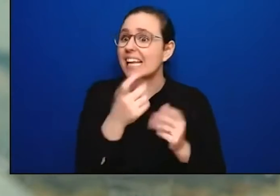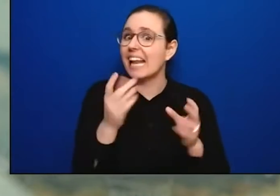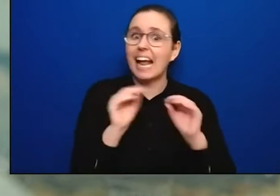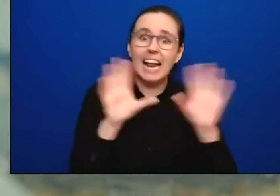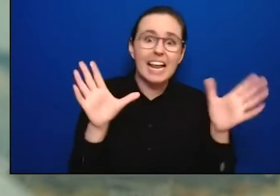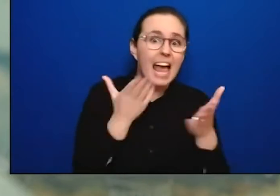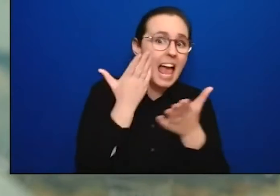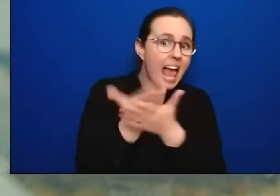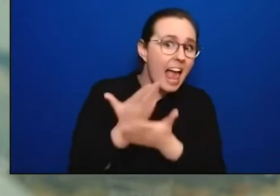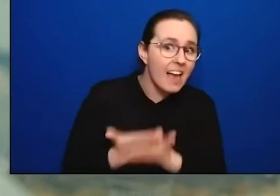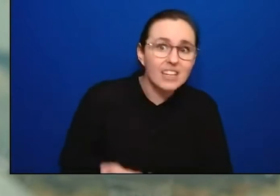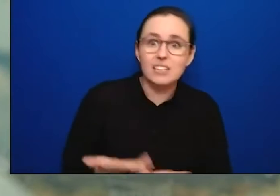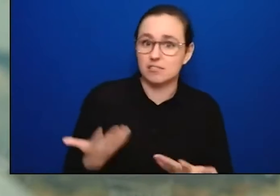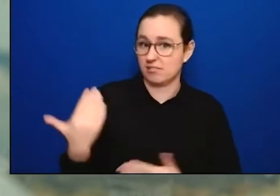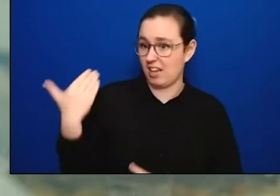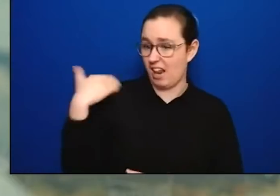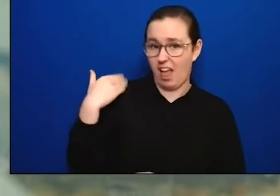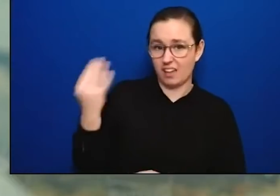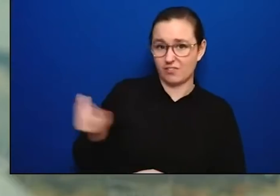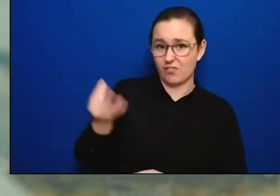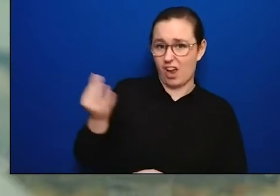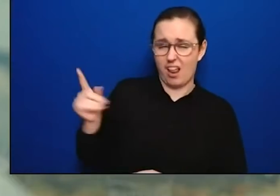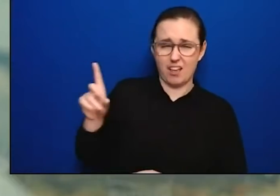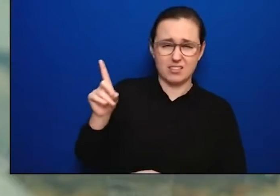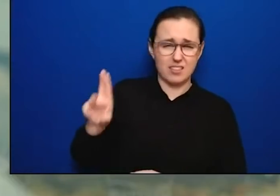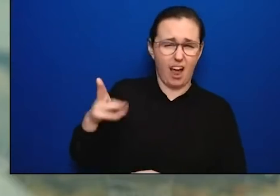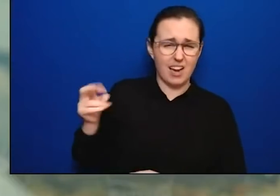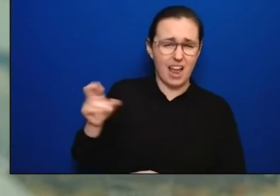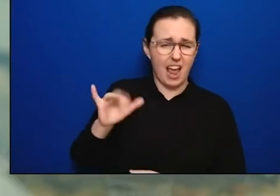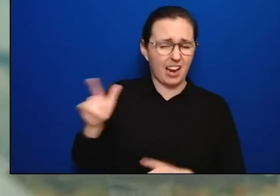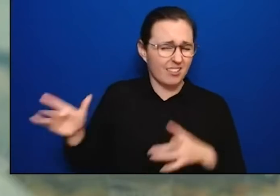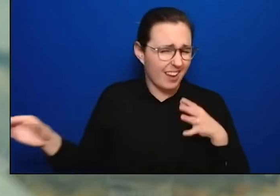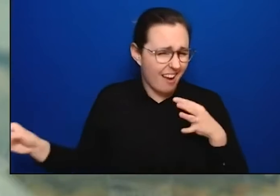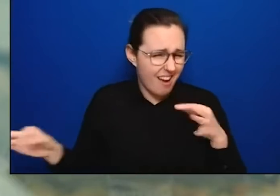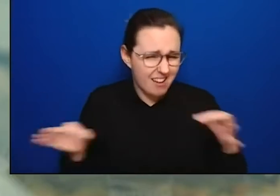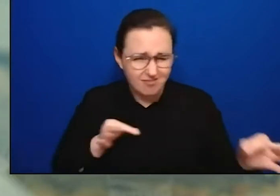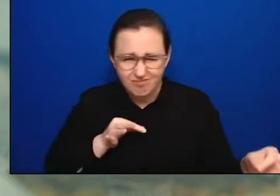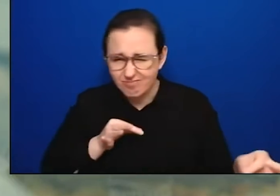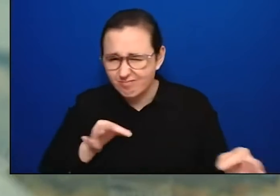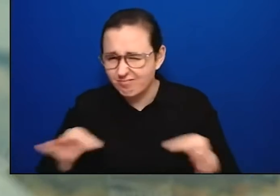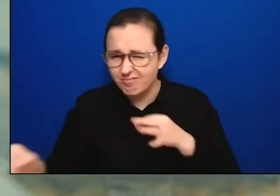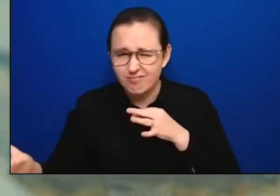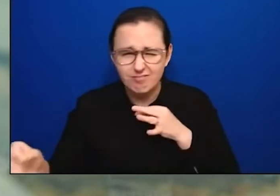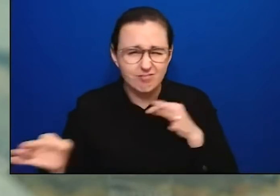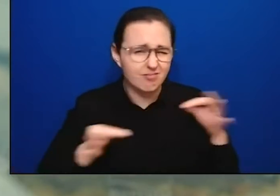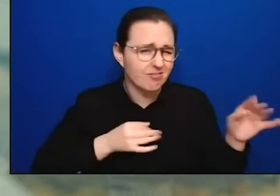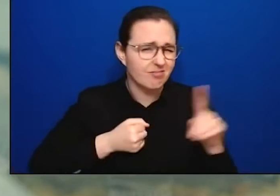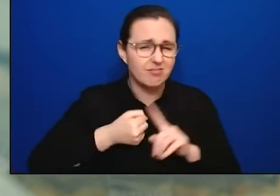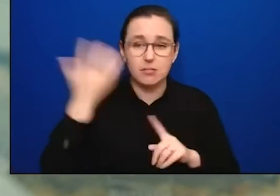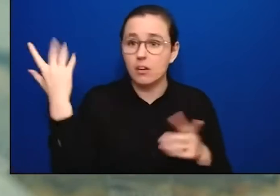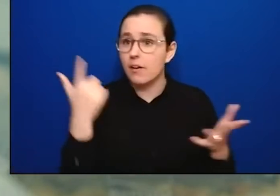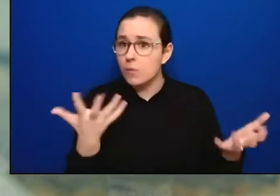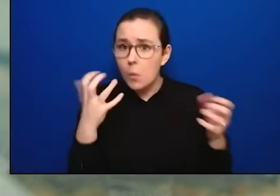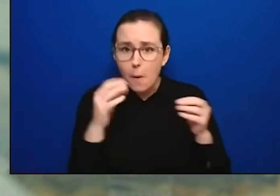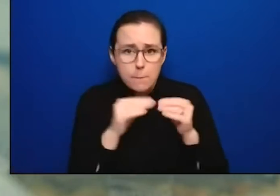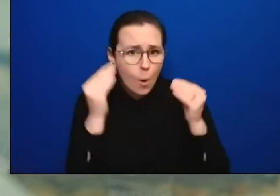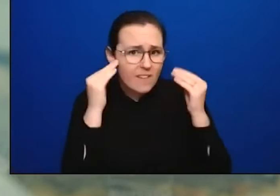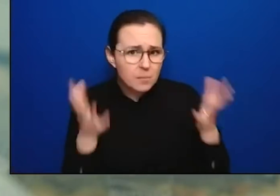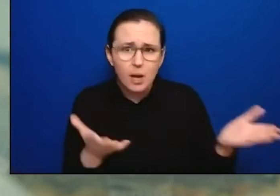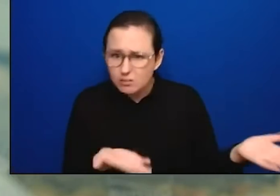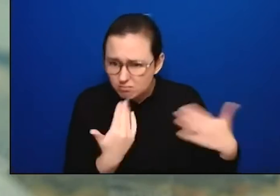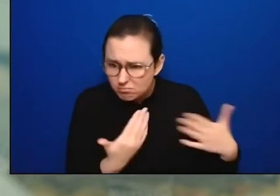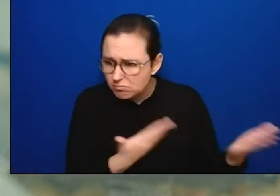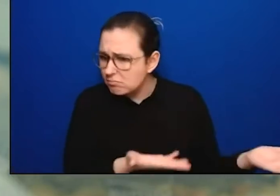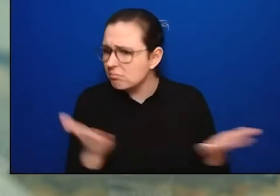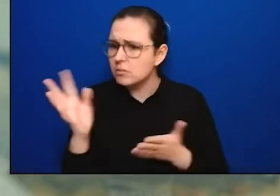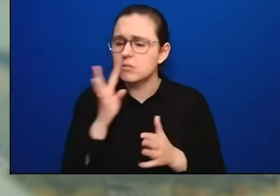additional protection. And if you need any more evidence than was provided by Dr. Henry last Friday, I think I'm sure there